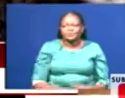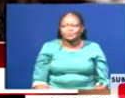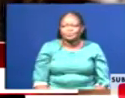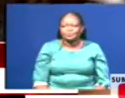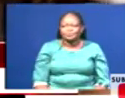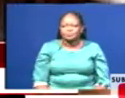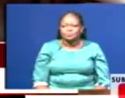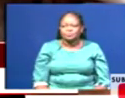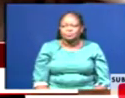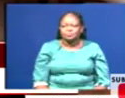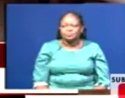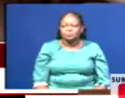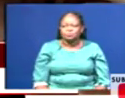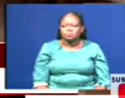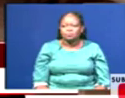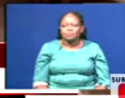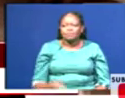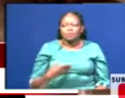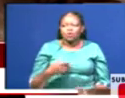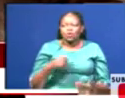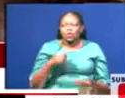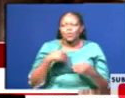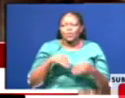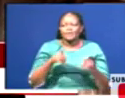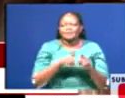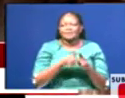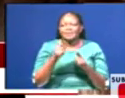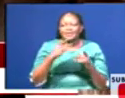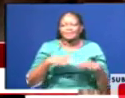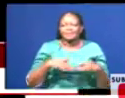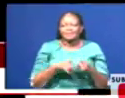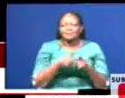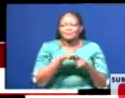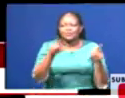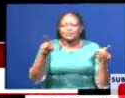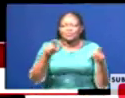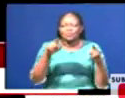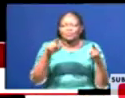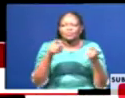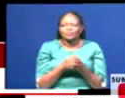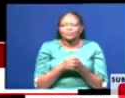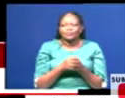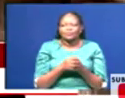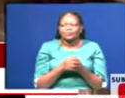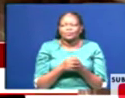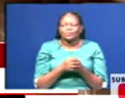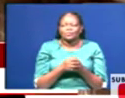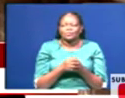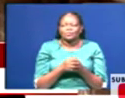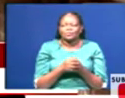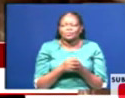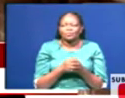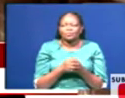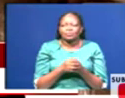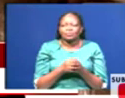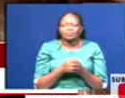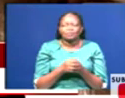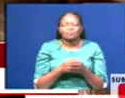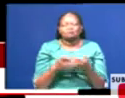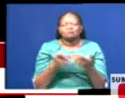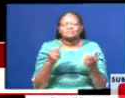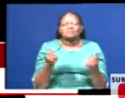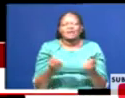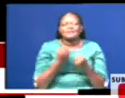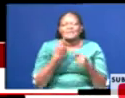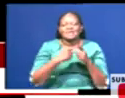Oh, no. I was just born like any other person, just like you, the way you are today. 10 years ago, in